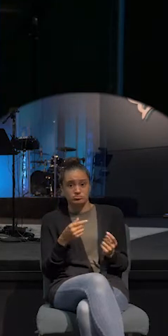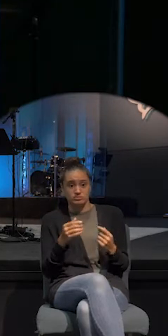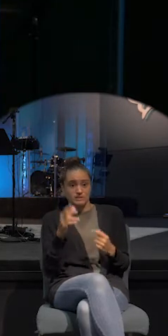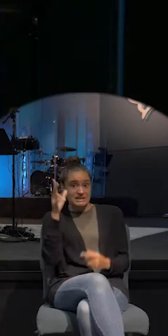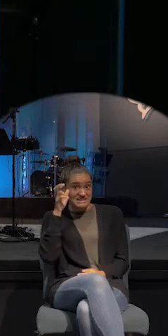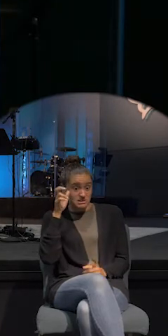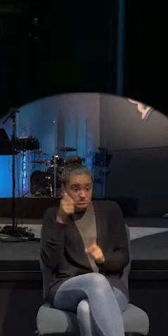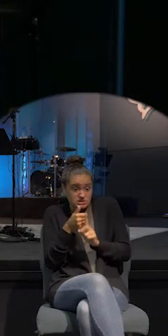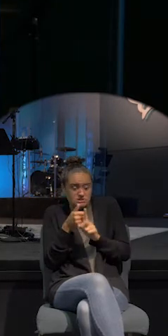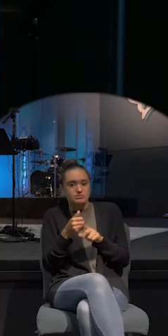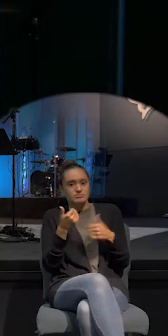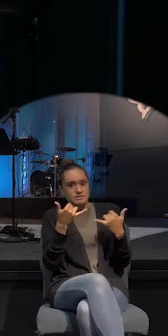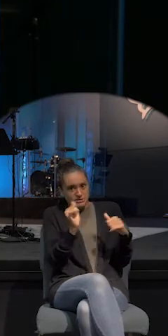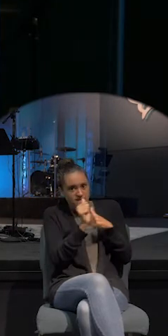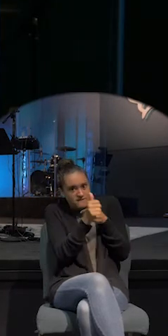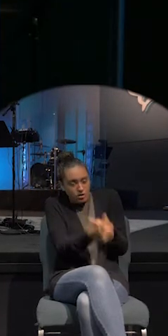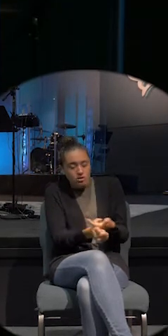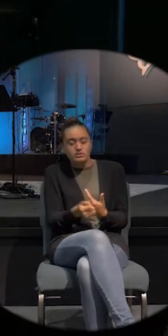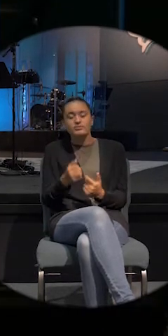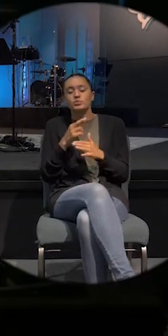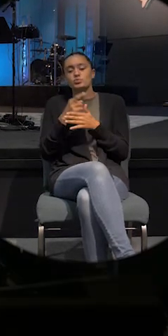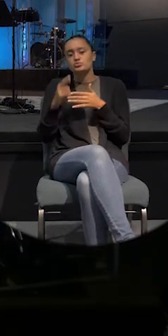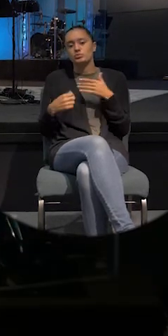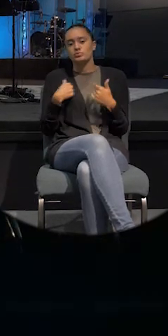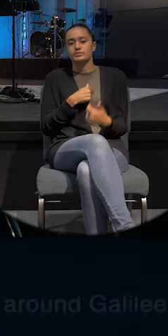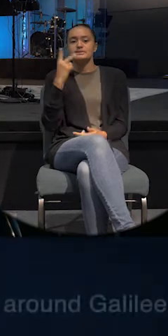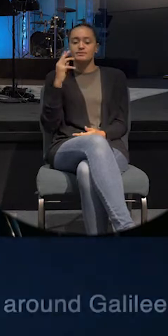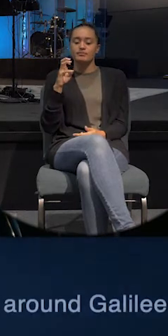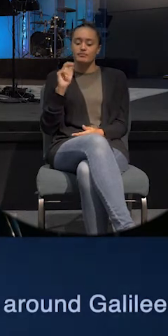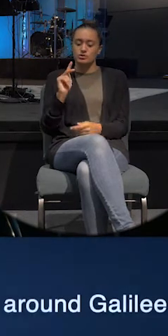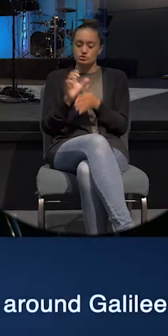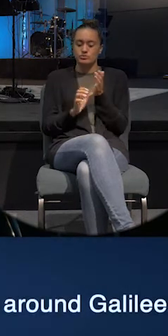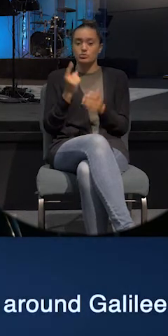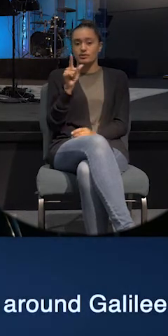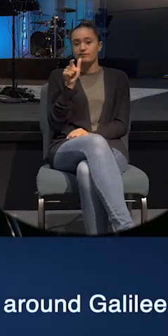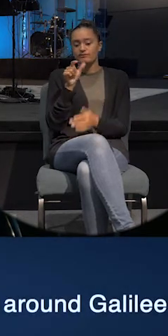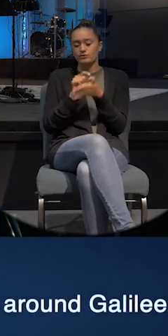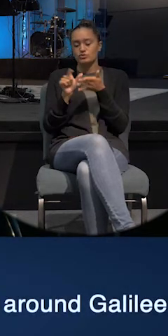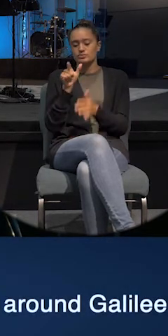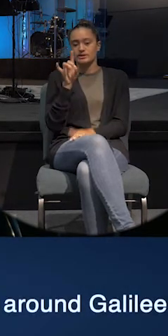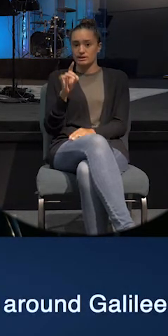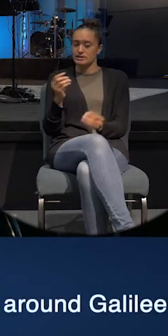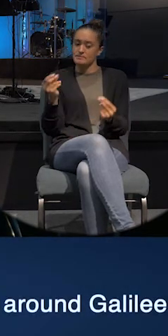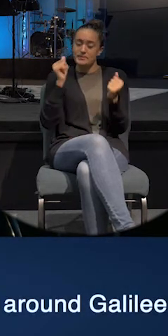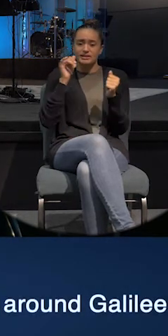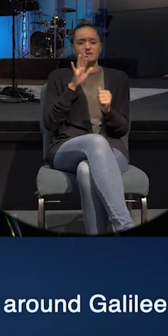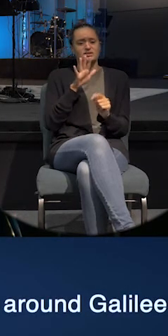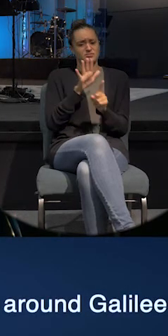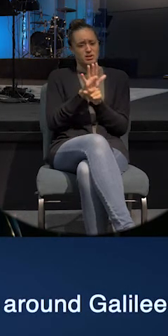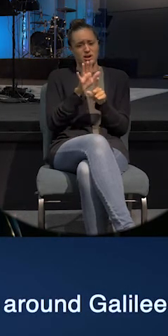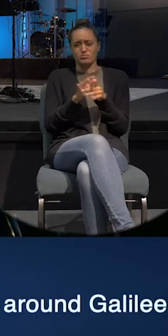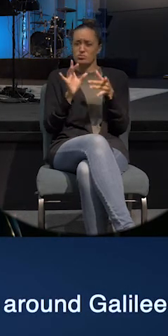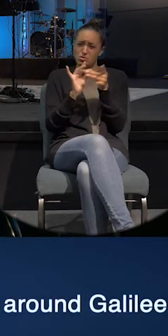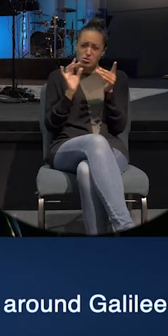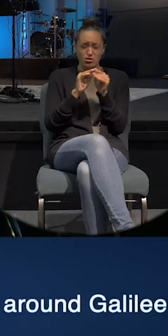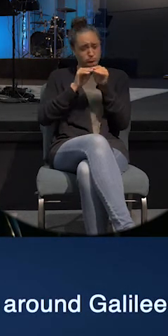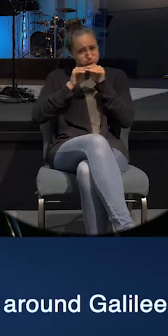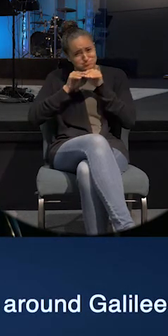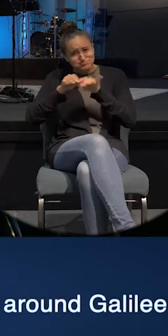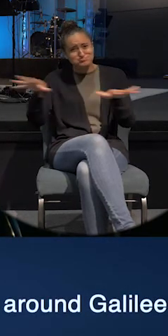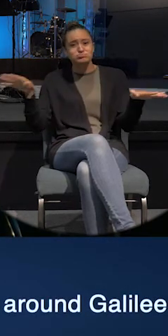obey him." And the result we see in Mark 1:28 says, "Immediately his fame spread throughout all the region around